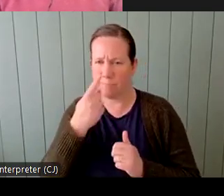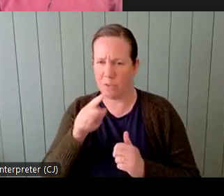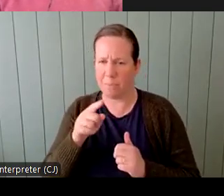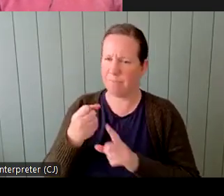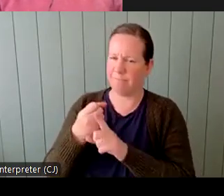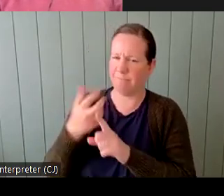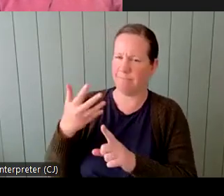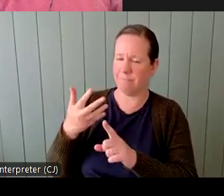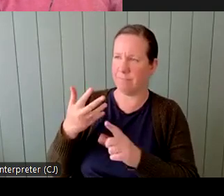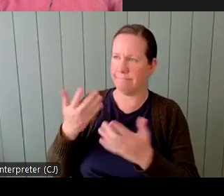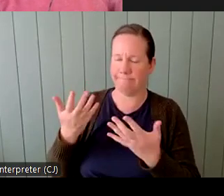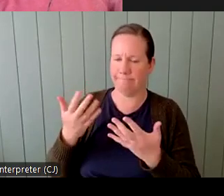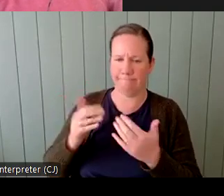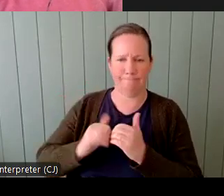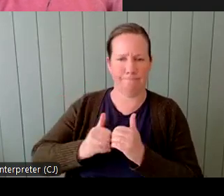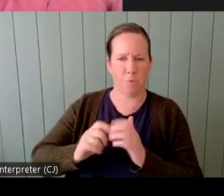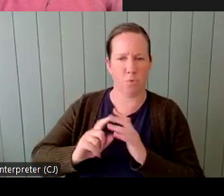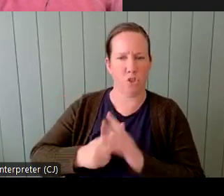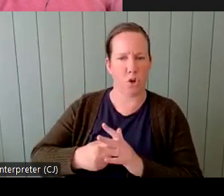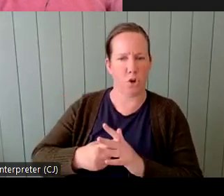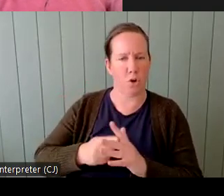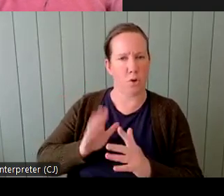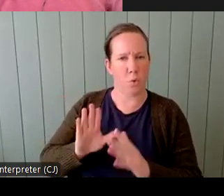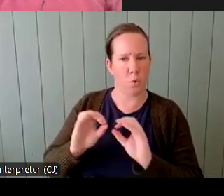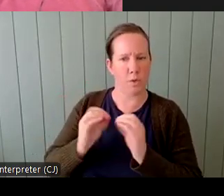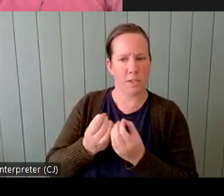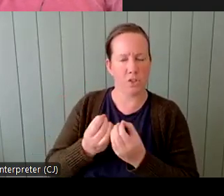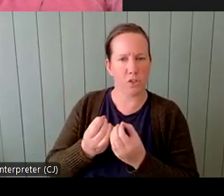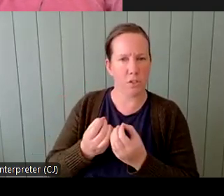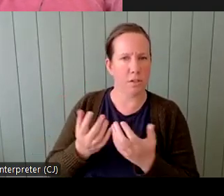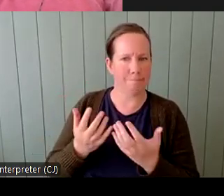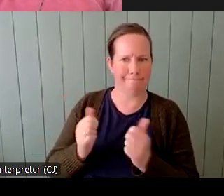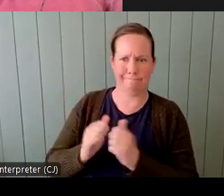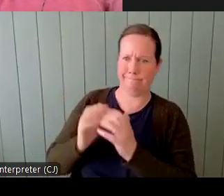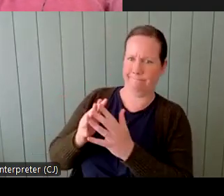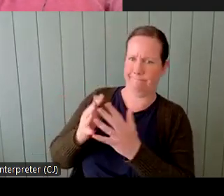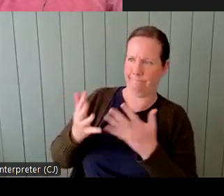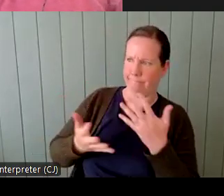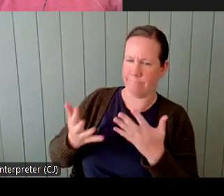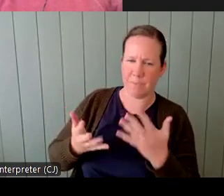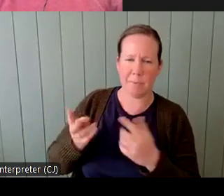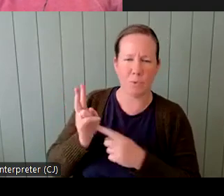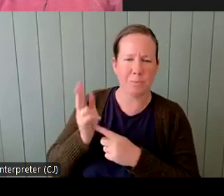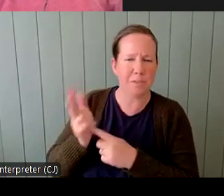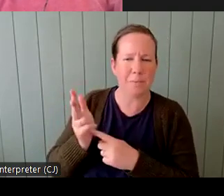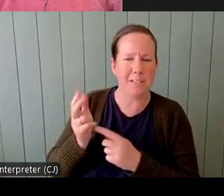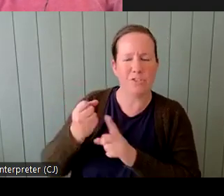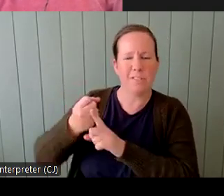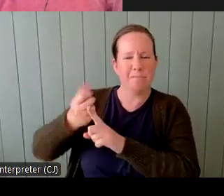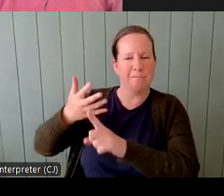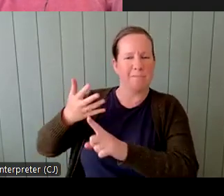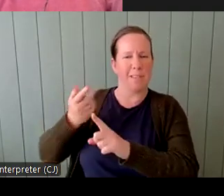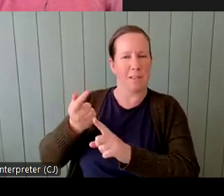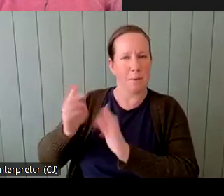origin story of your organization. If you want to take, 2-3 minutes to talk about that, that would